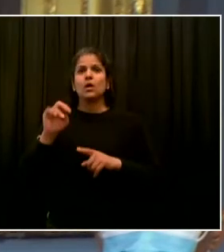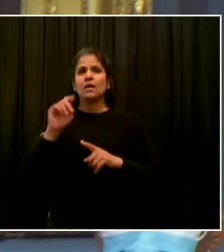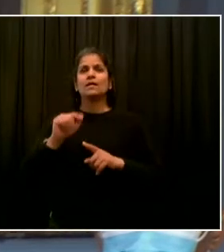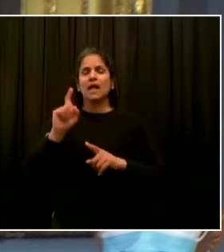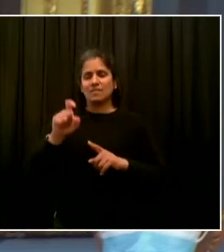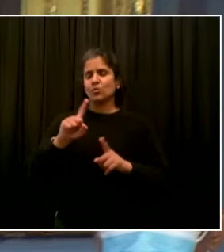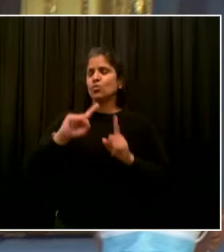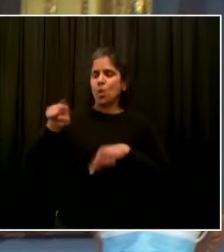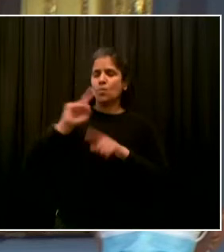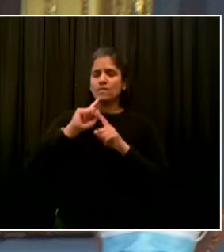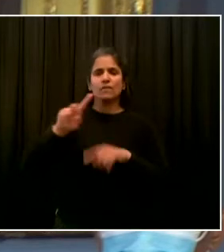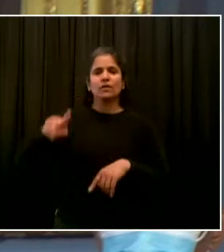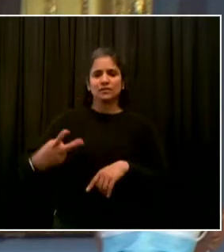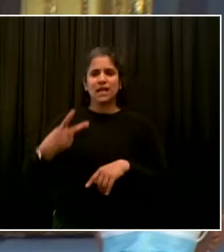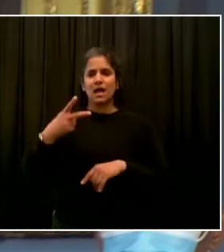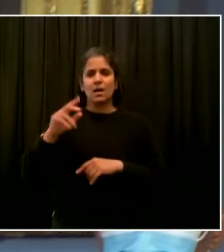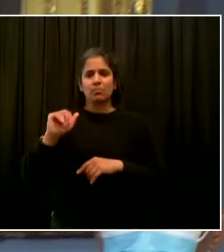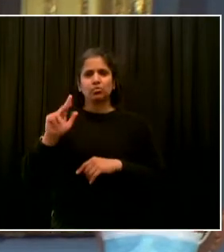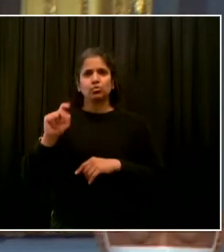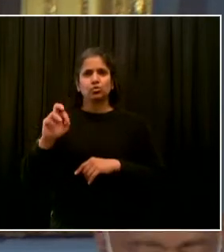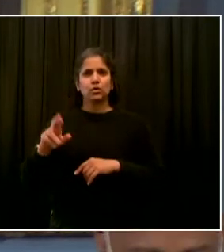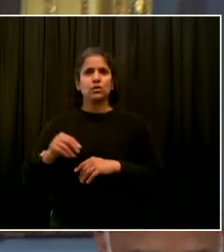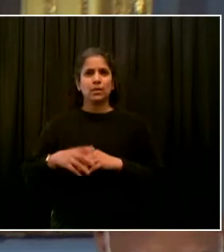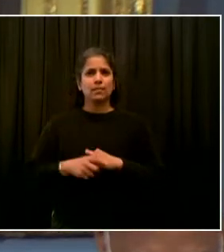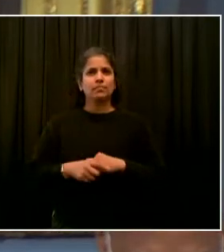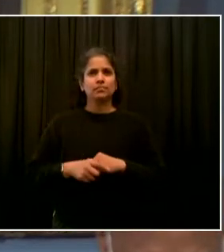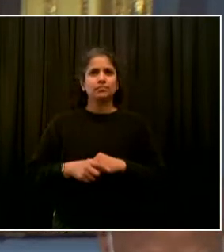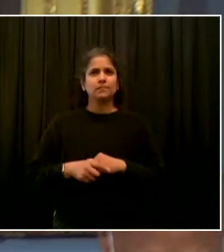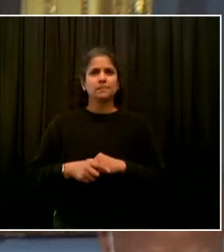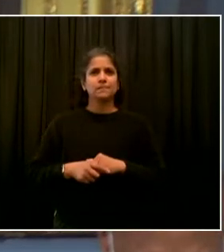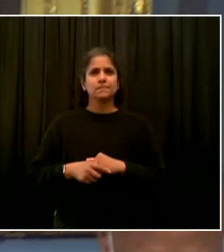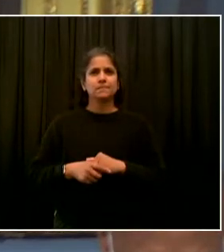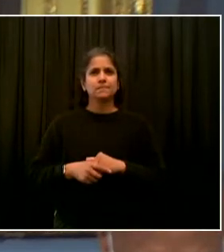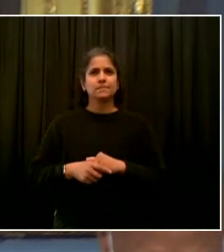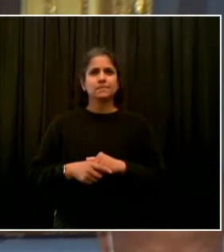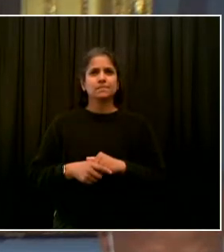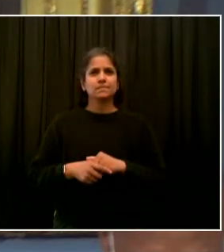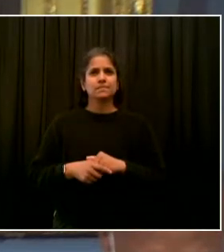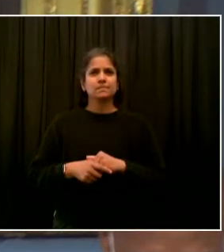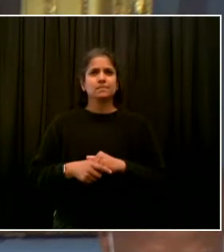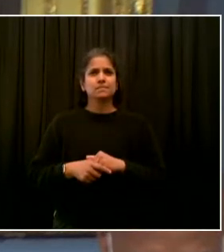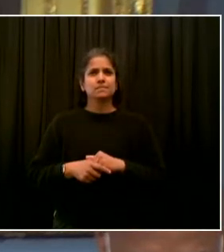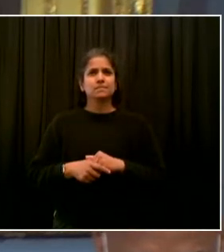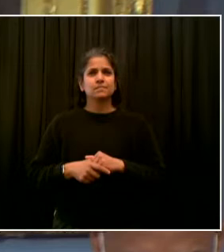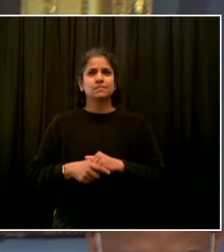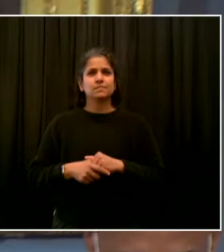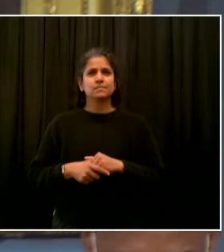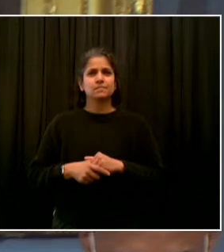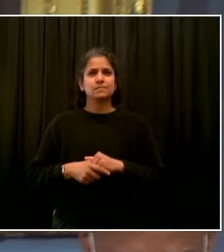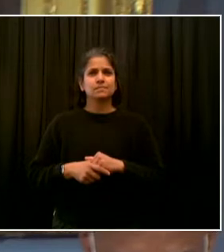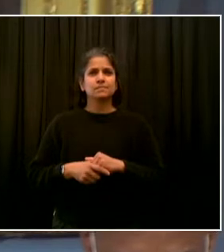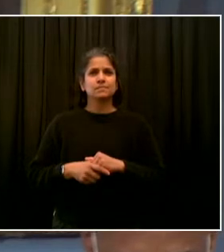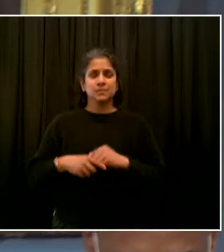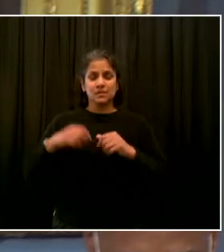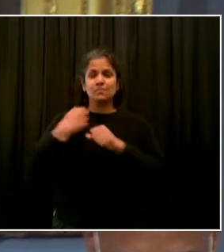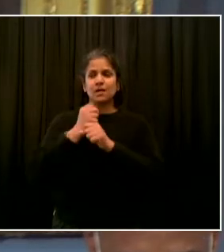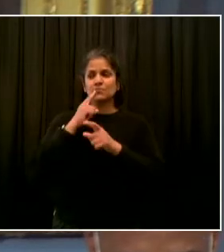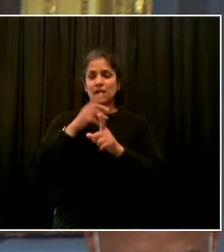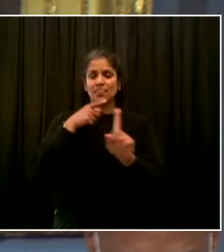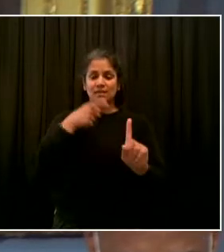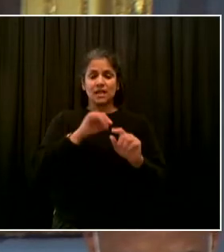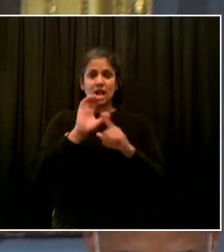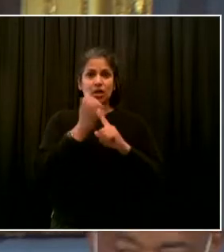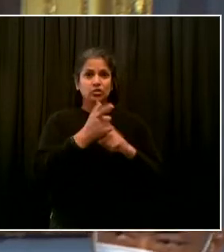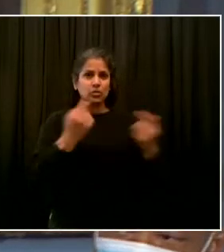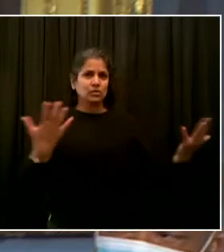our recommendation. We are moving into a phase of this pandemic where we're integrating these tools into our daily lives. This